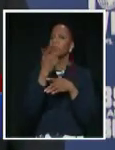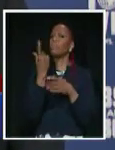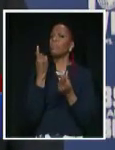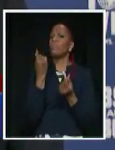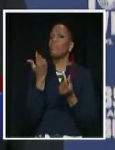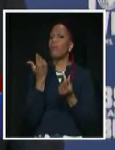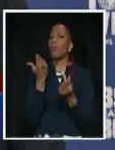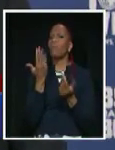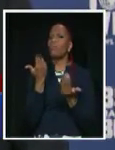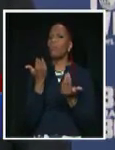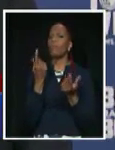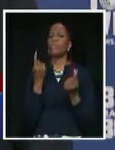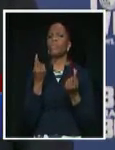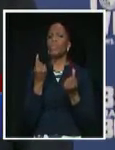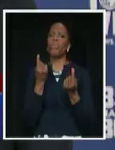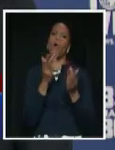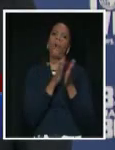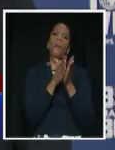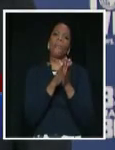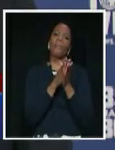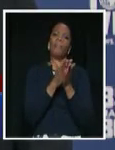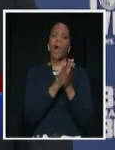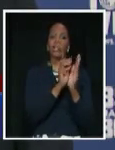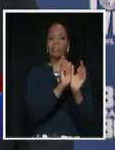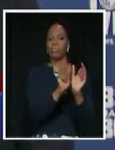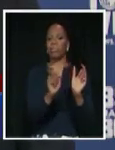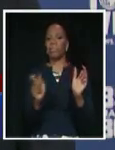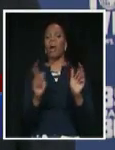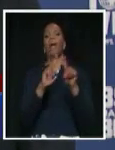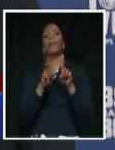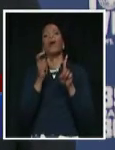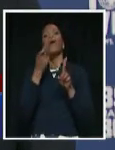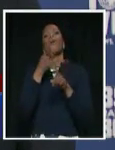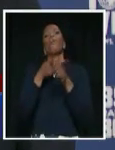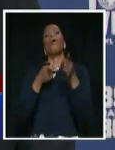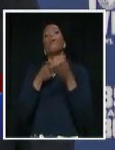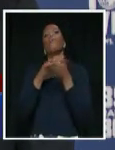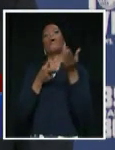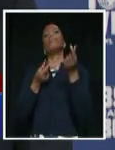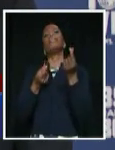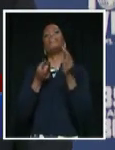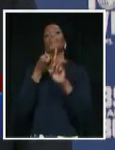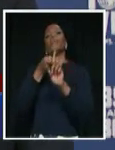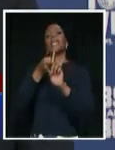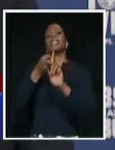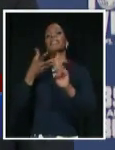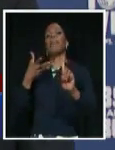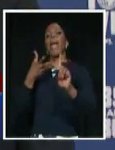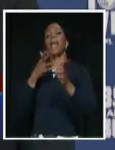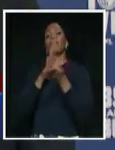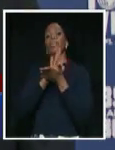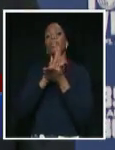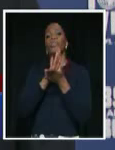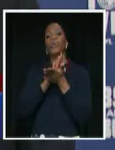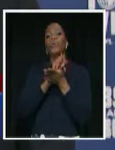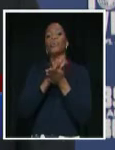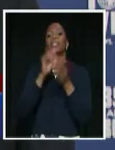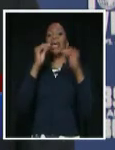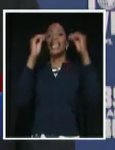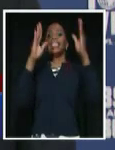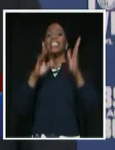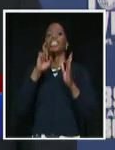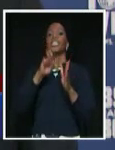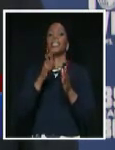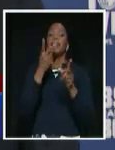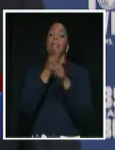The reality is we need to expand the number of charter schools. Our teachers need to be able to get the proper professional development